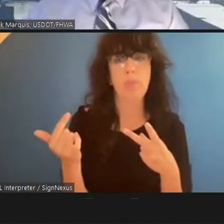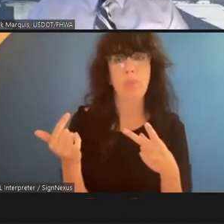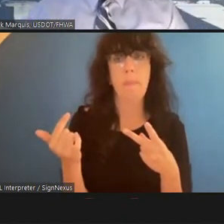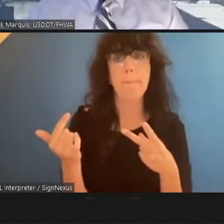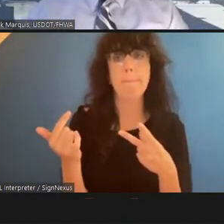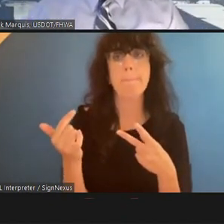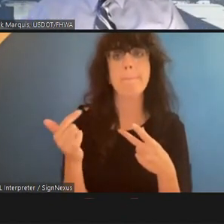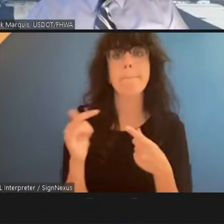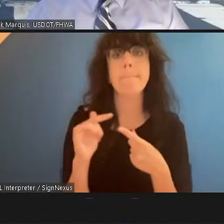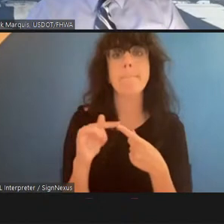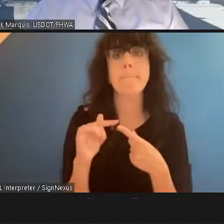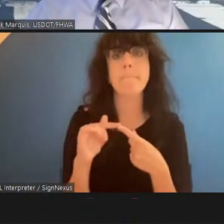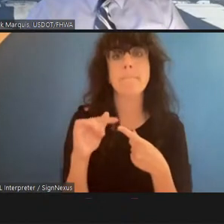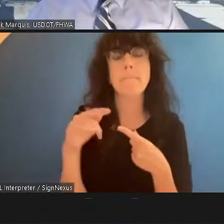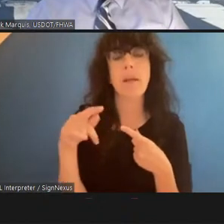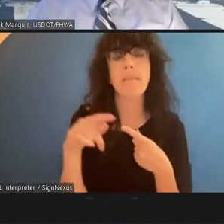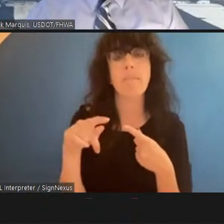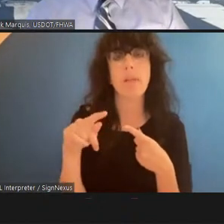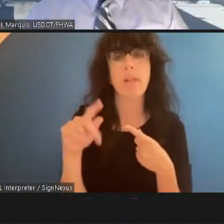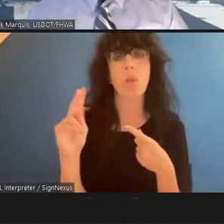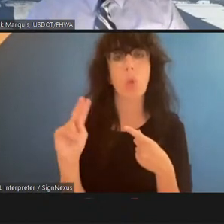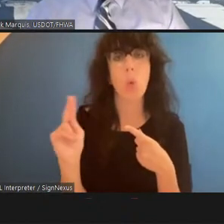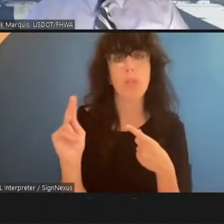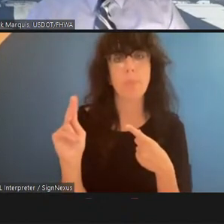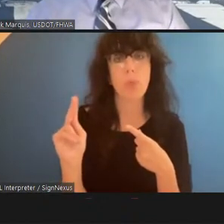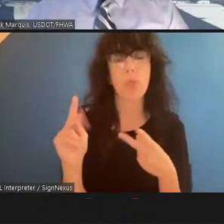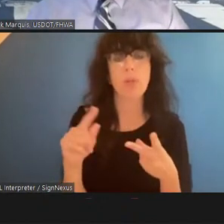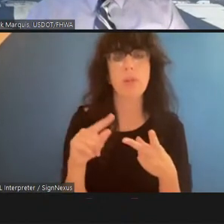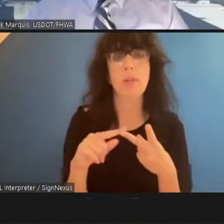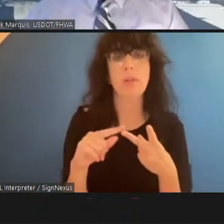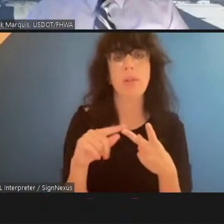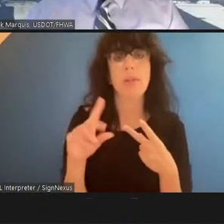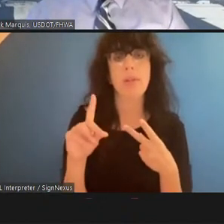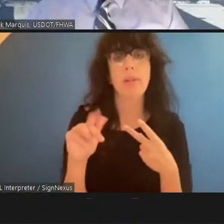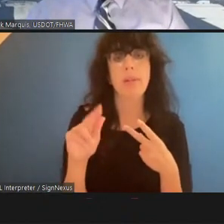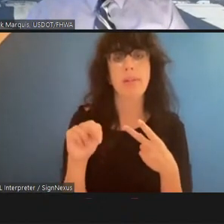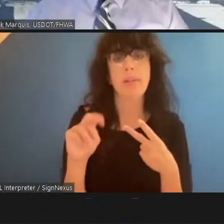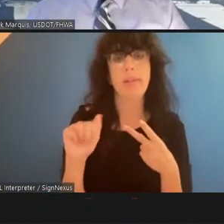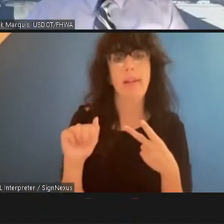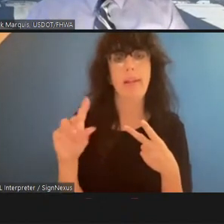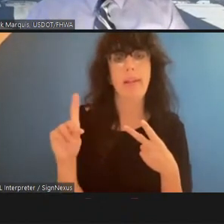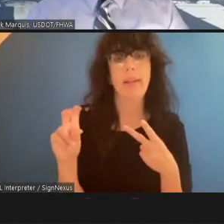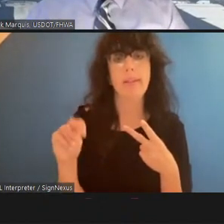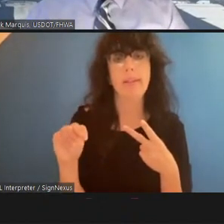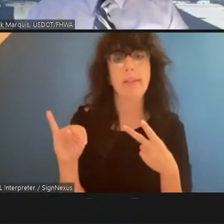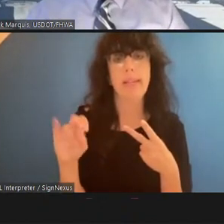our next speaker is phil koenigsberg followed by dana dennis